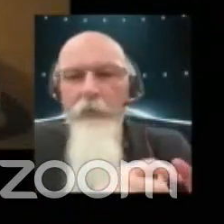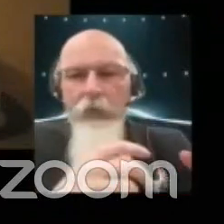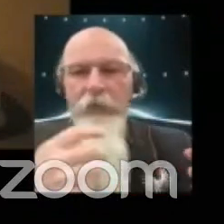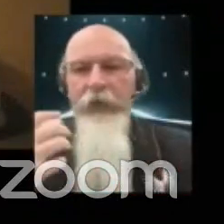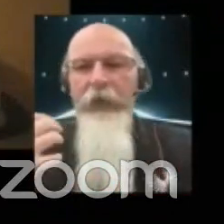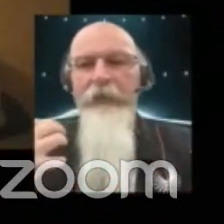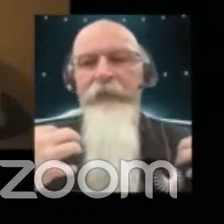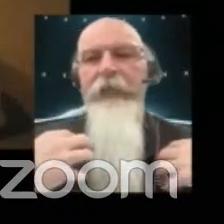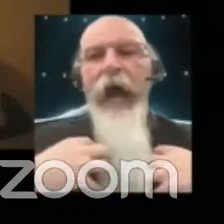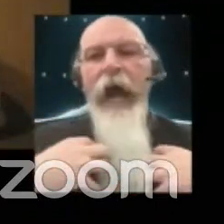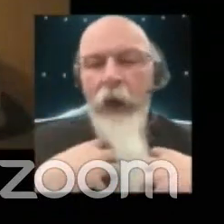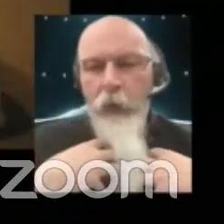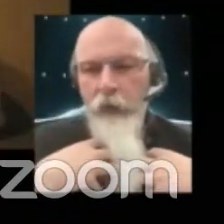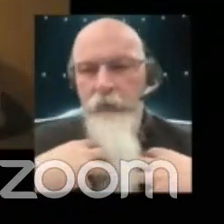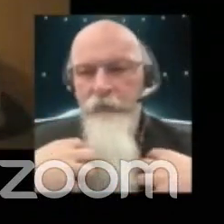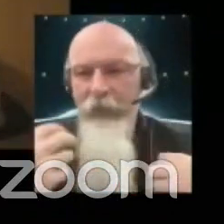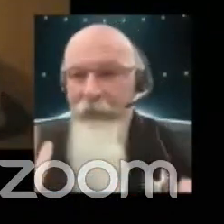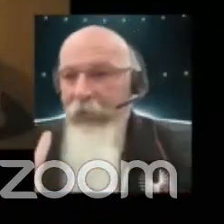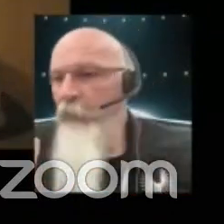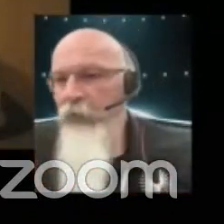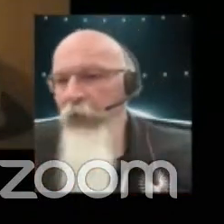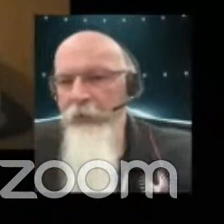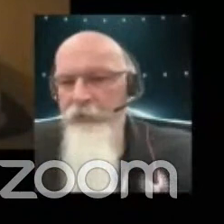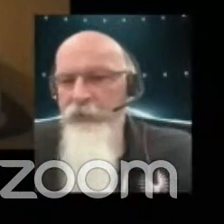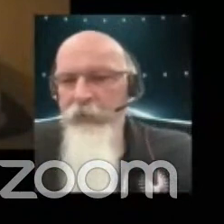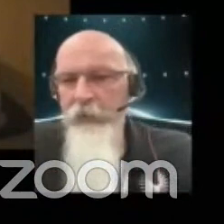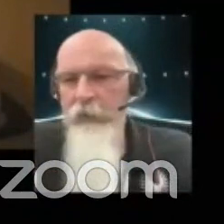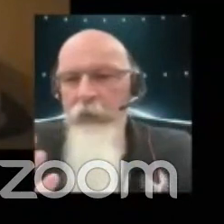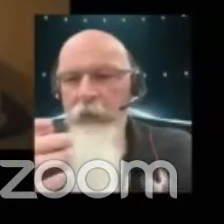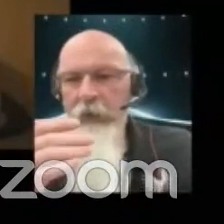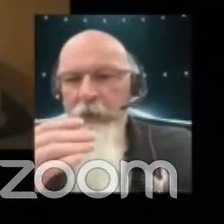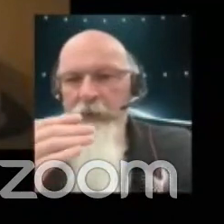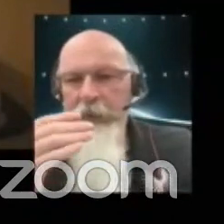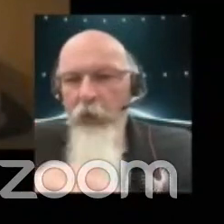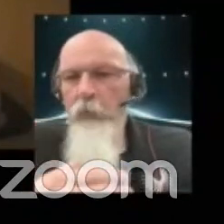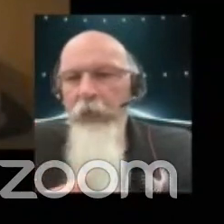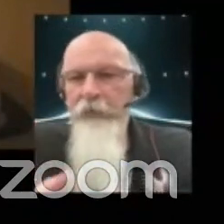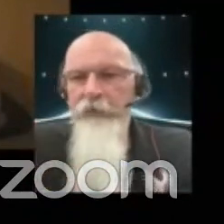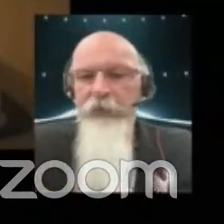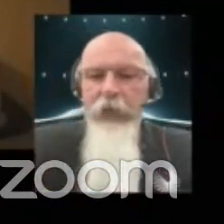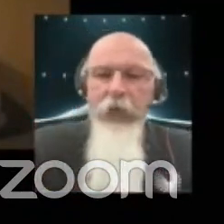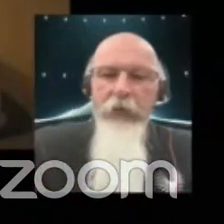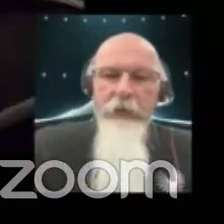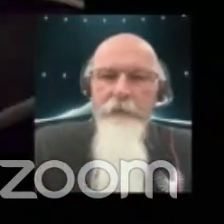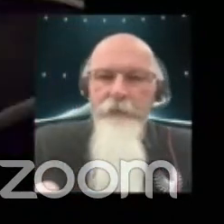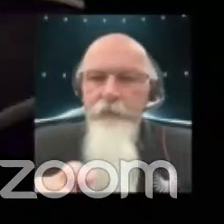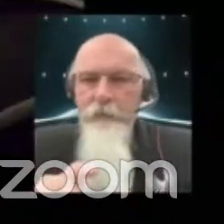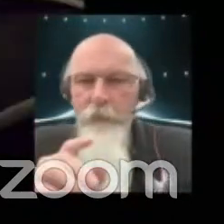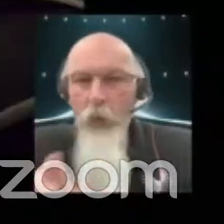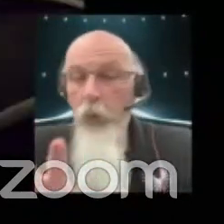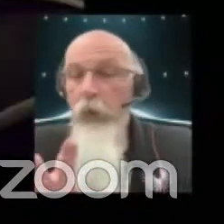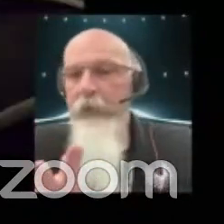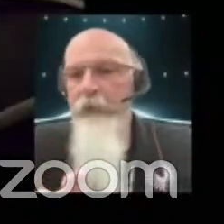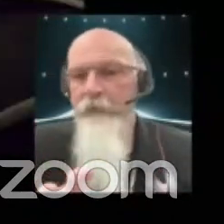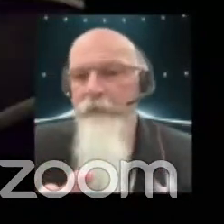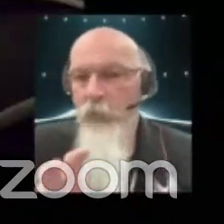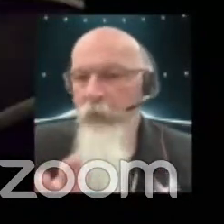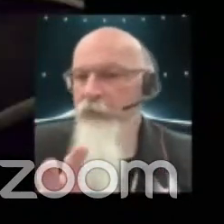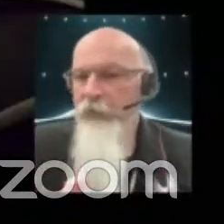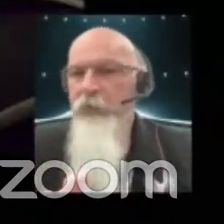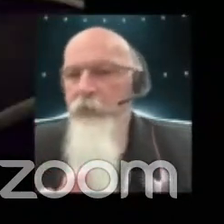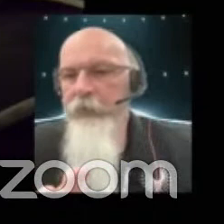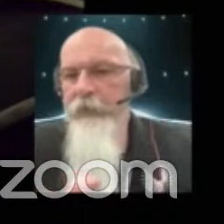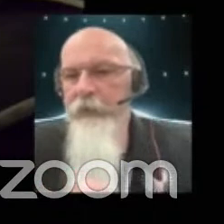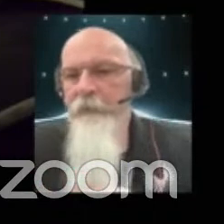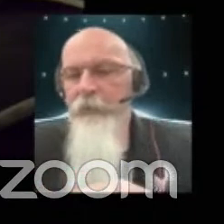all there but I think it's in our it's in our hands still go back and say hey we